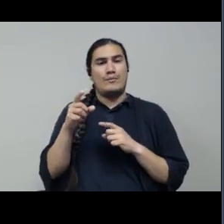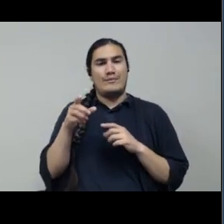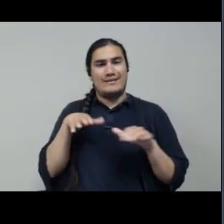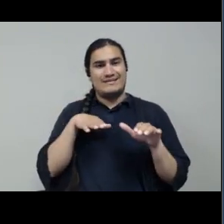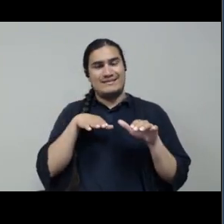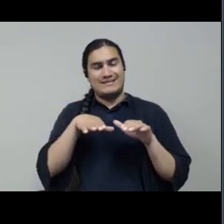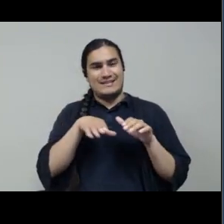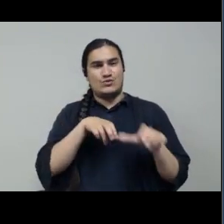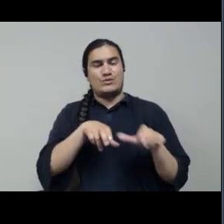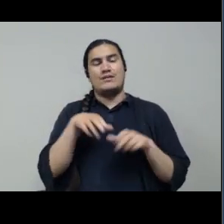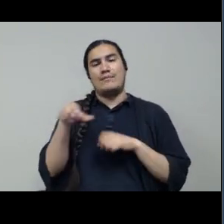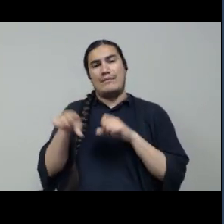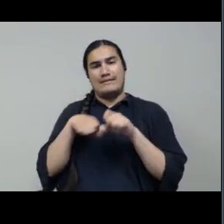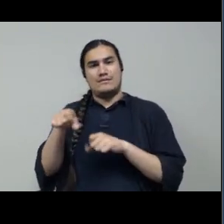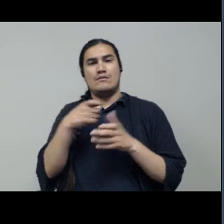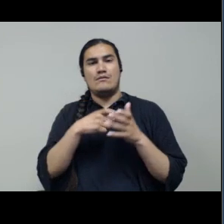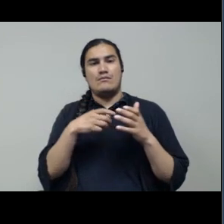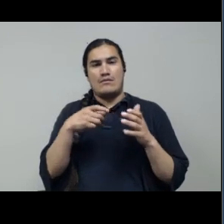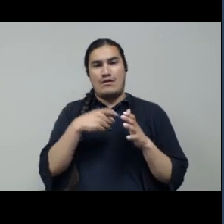and benefit cost ratios.